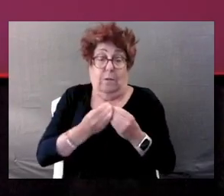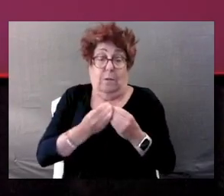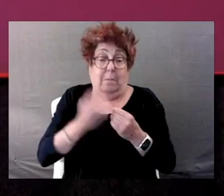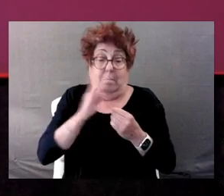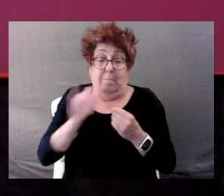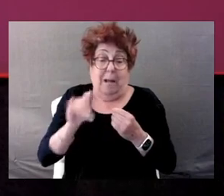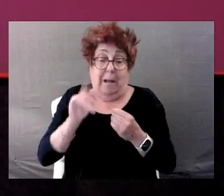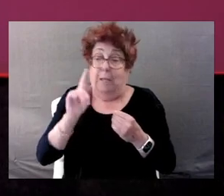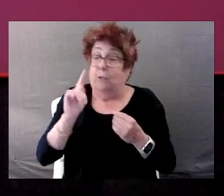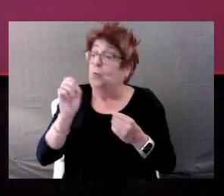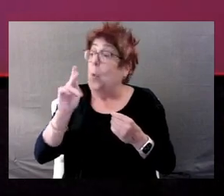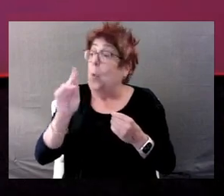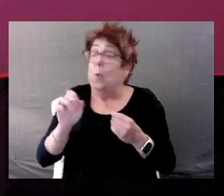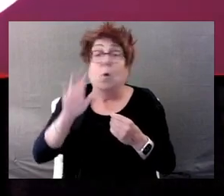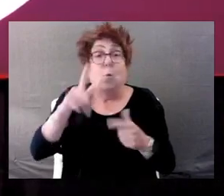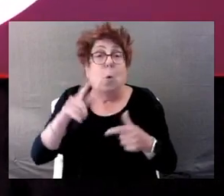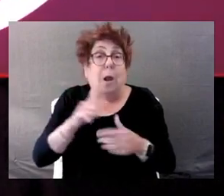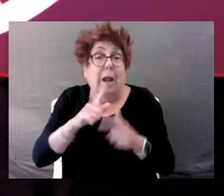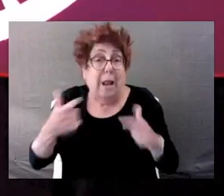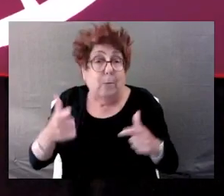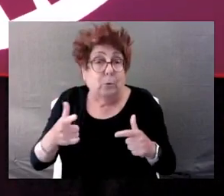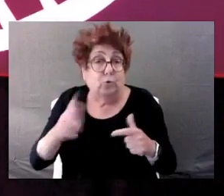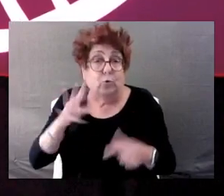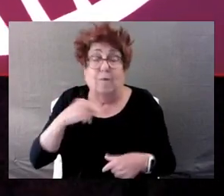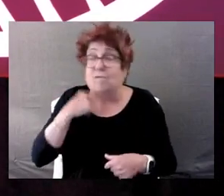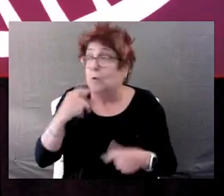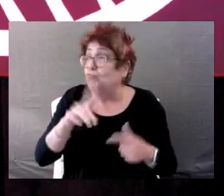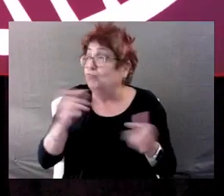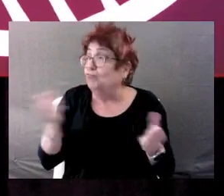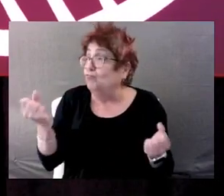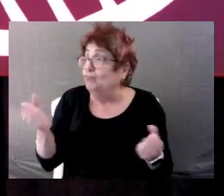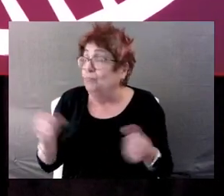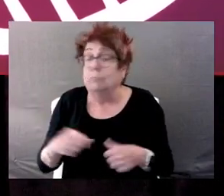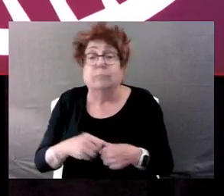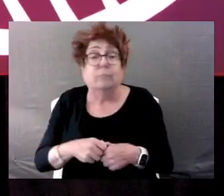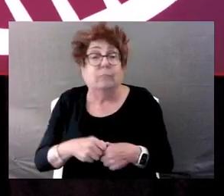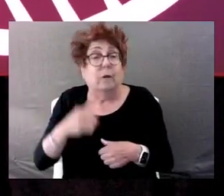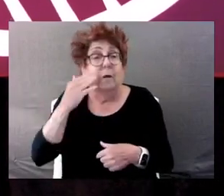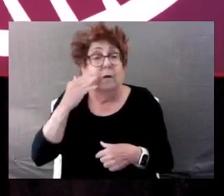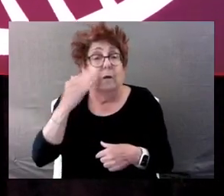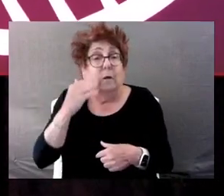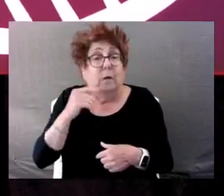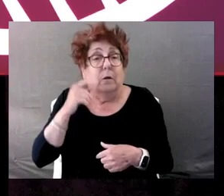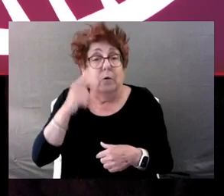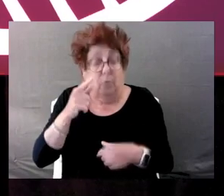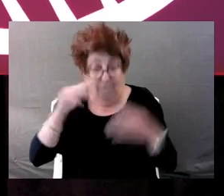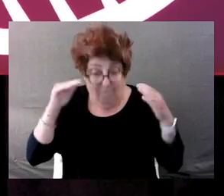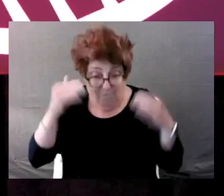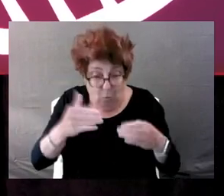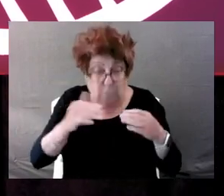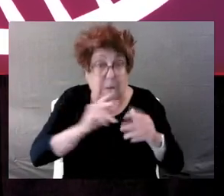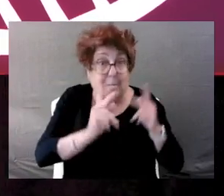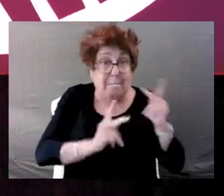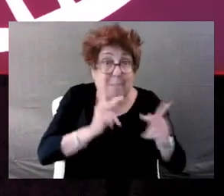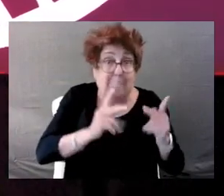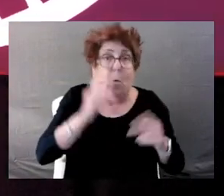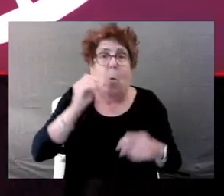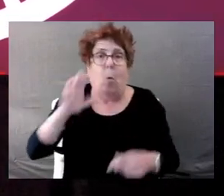tone of the language you use. I know whether you center people or center profit just by some of the verbs you